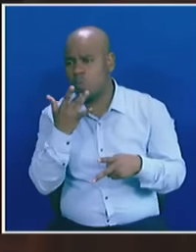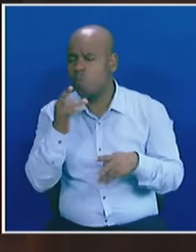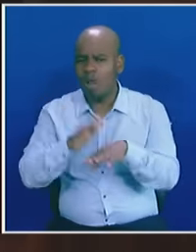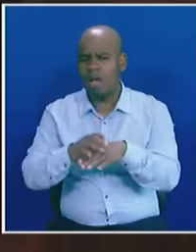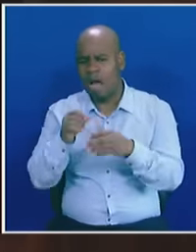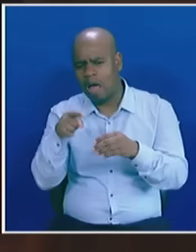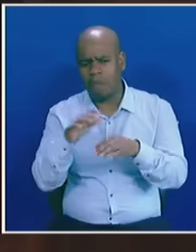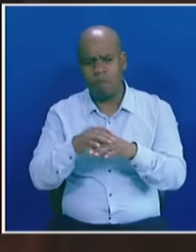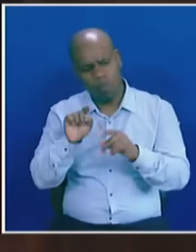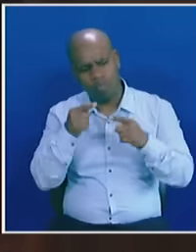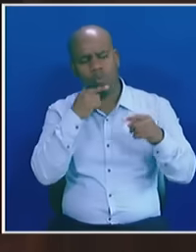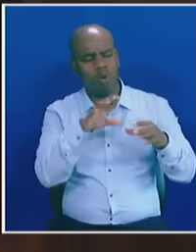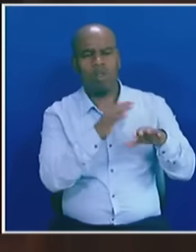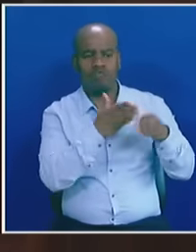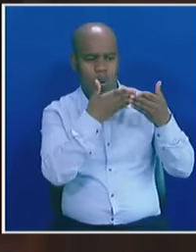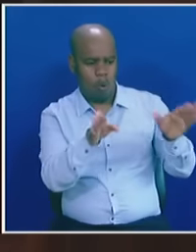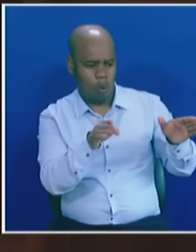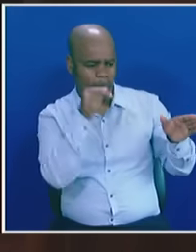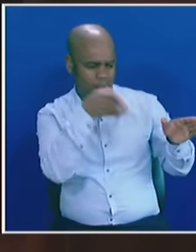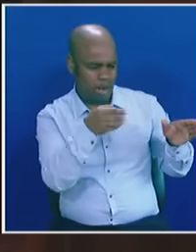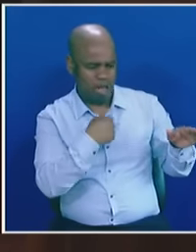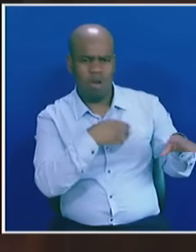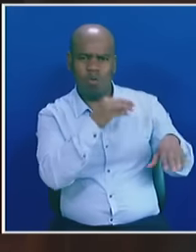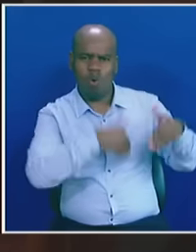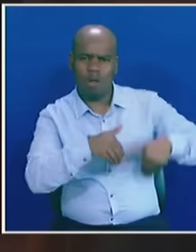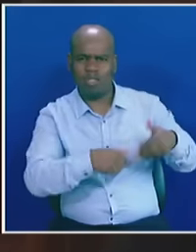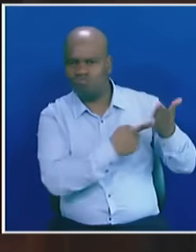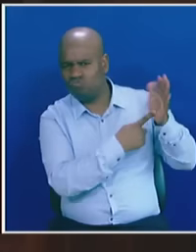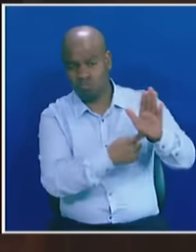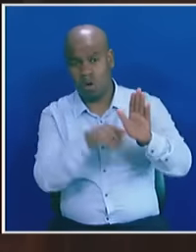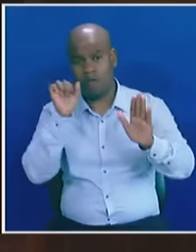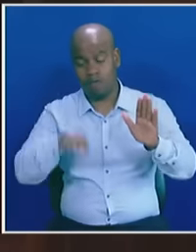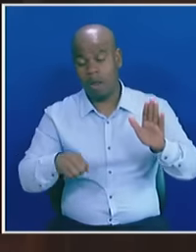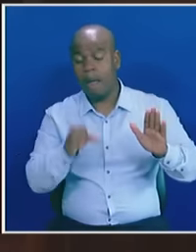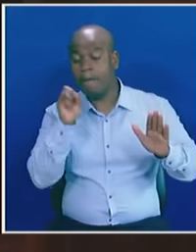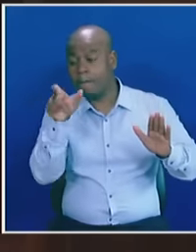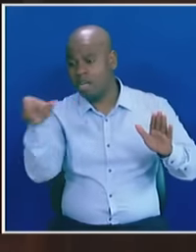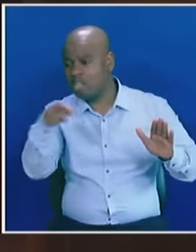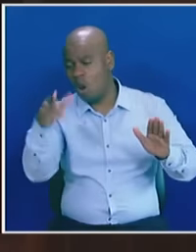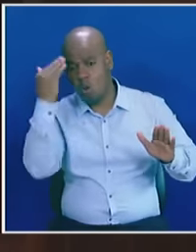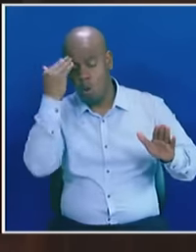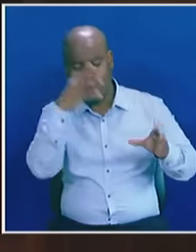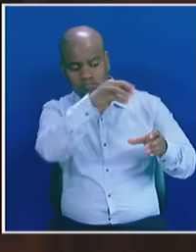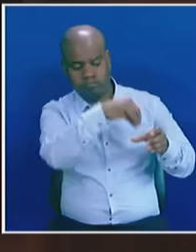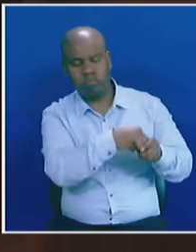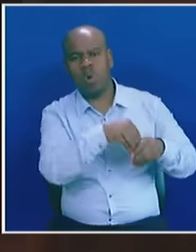and elsewhere in the line of human endeavor. Those involved in corruption must be dealt